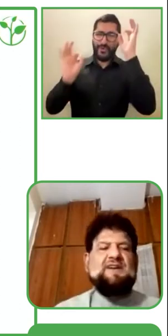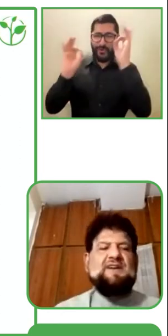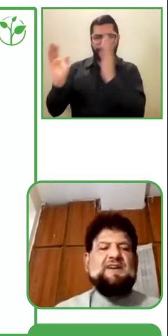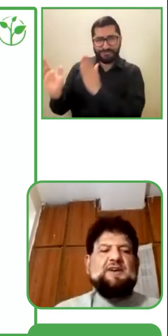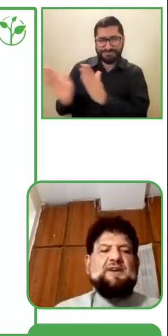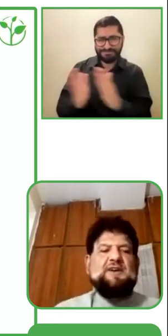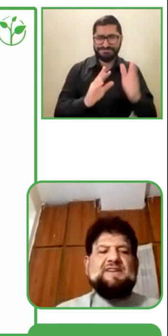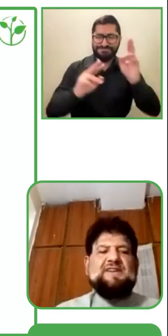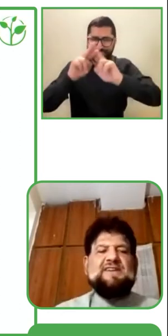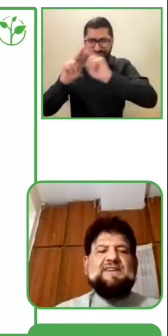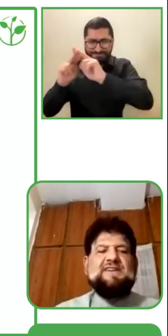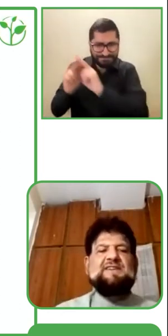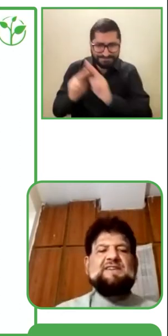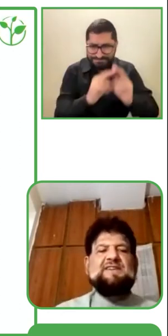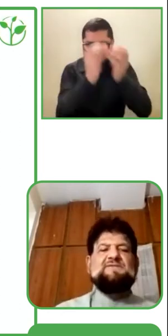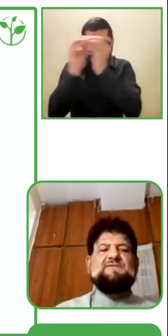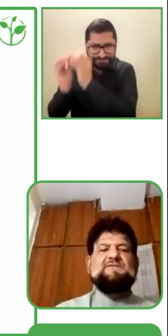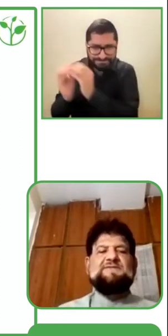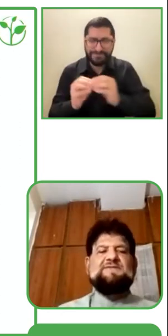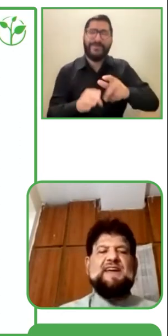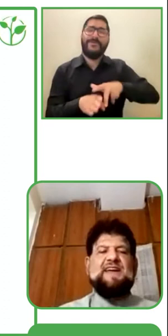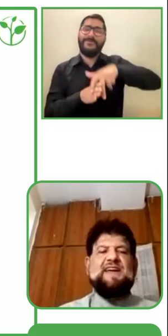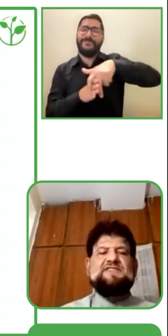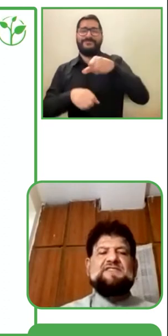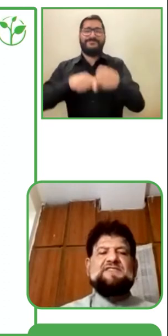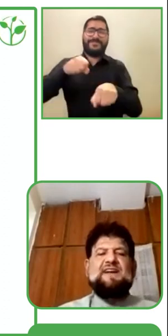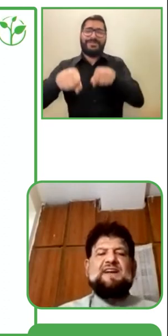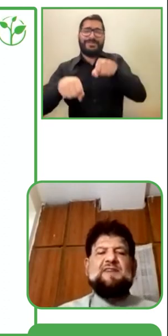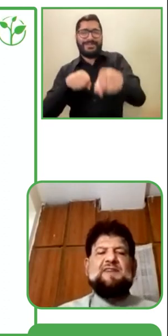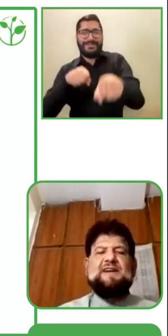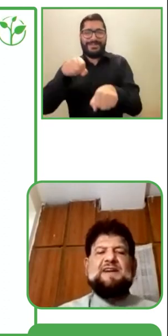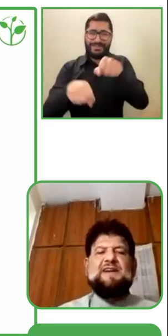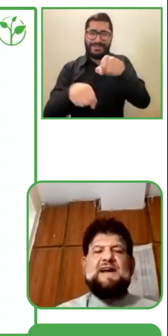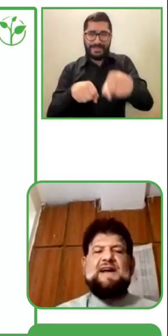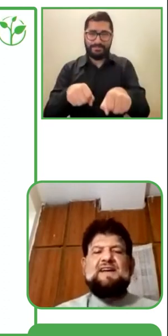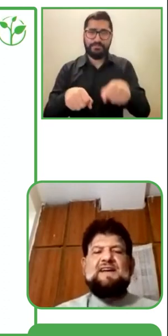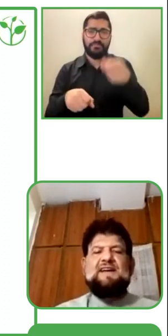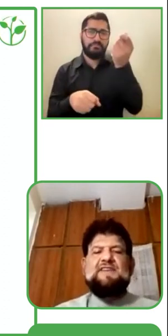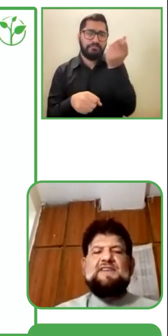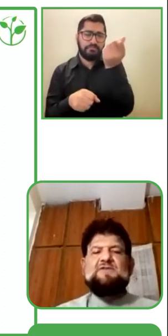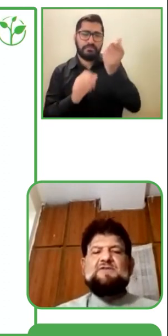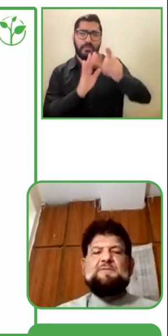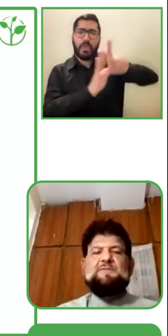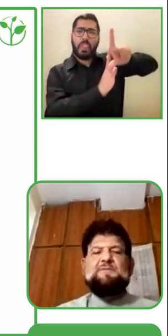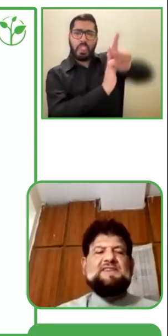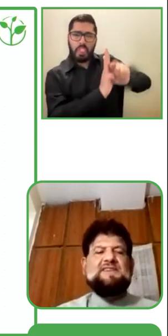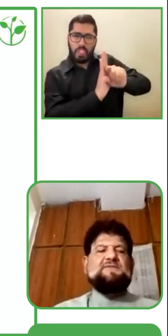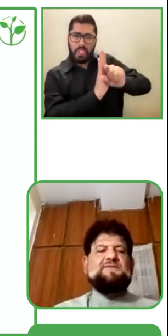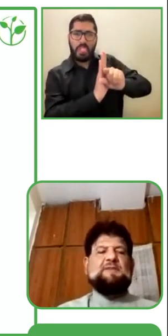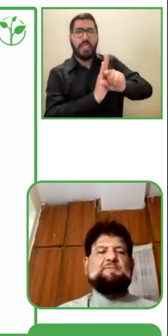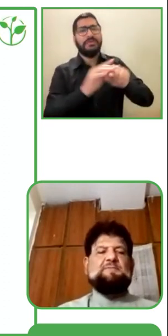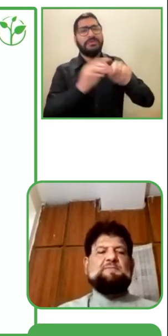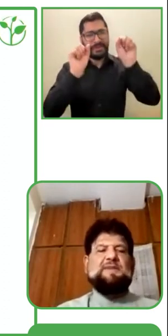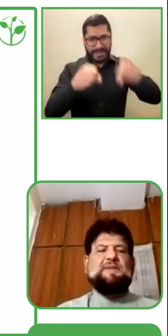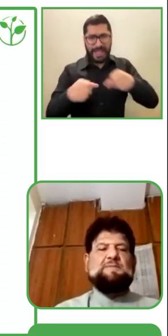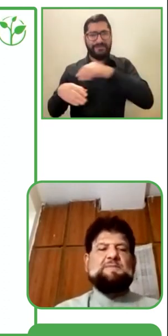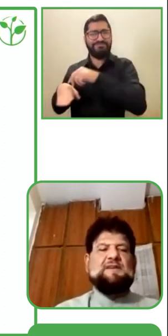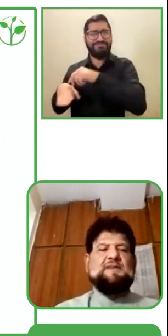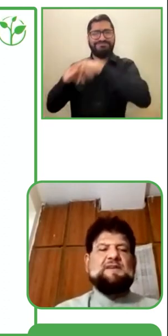to other work. Persons with disabilities were trained how to ride bike. They use their bicycles for